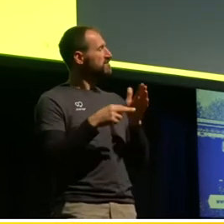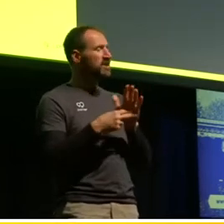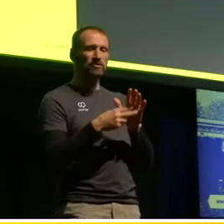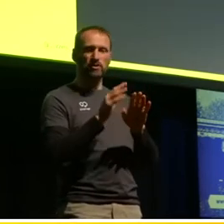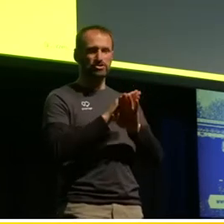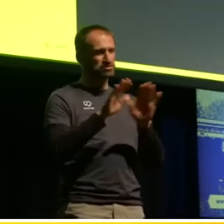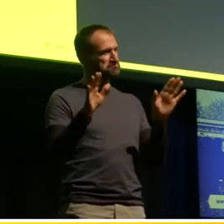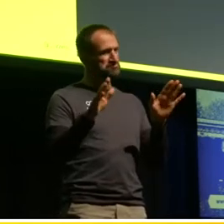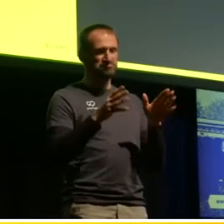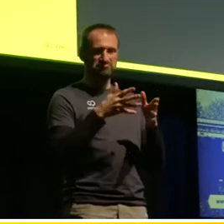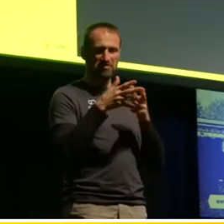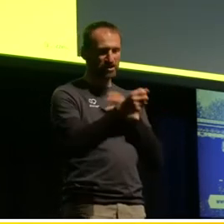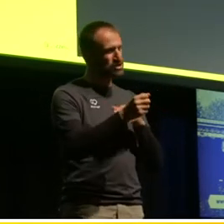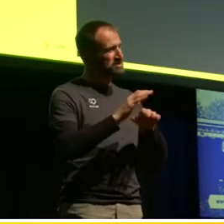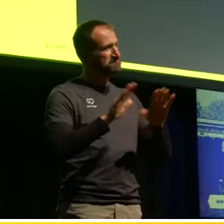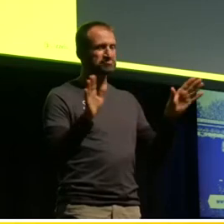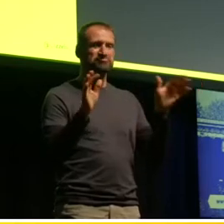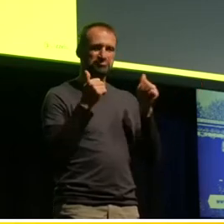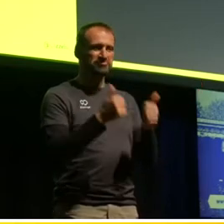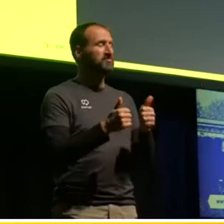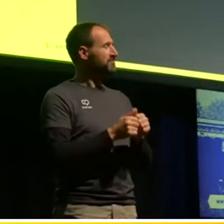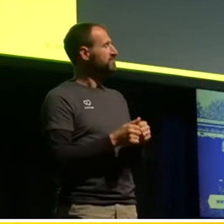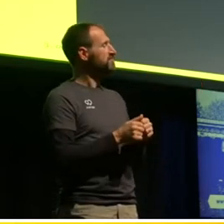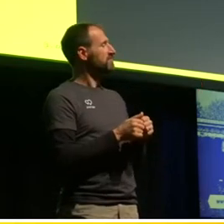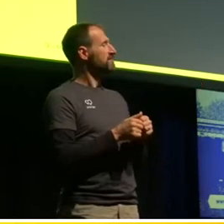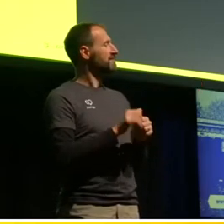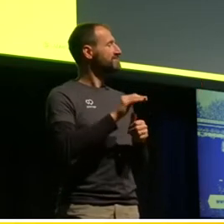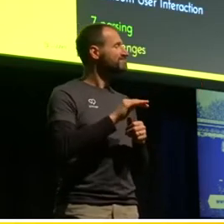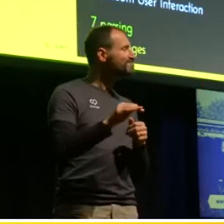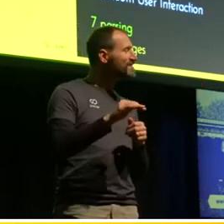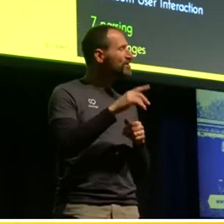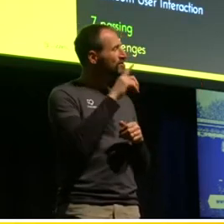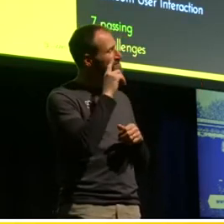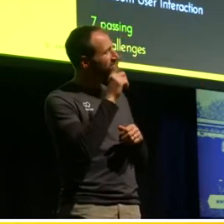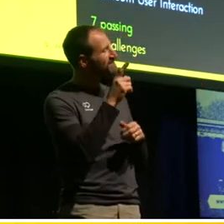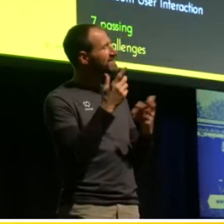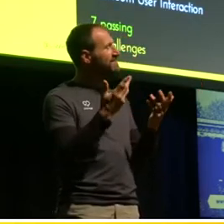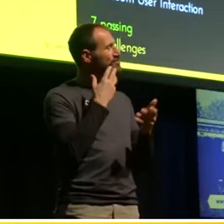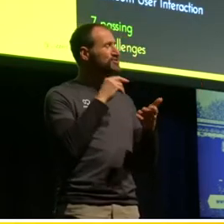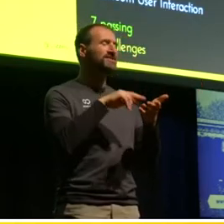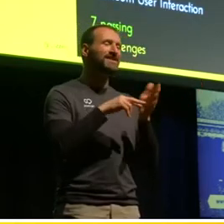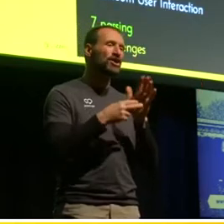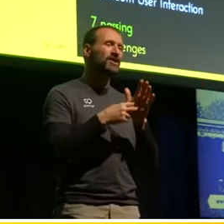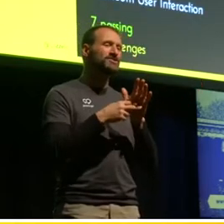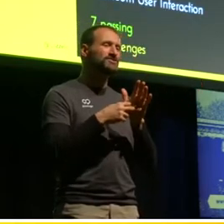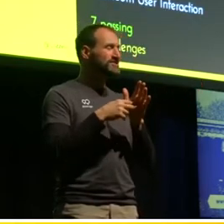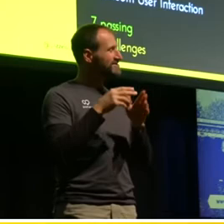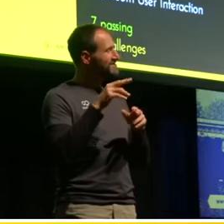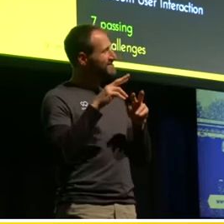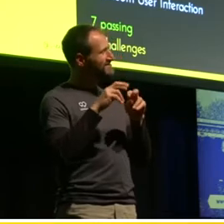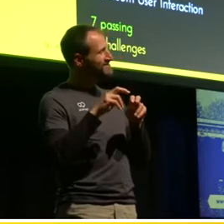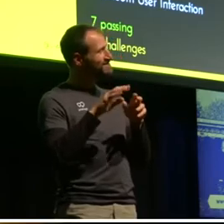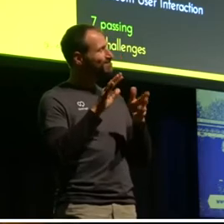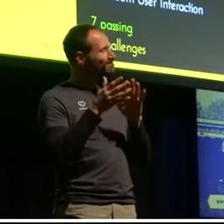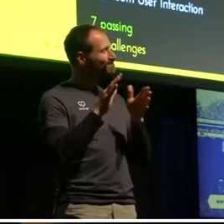some basics or want to be modular. This you have to choose. But for the rest, that's pretty